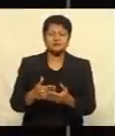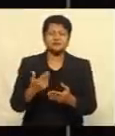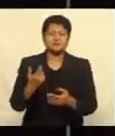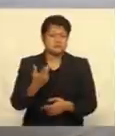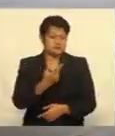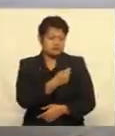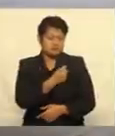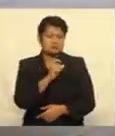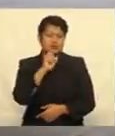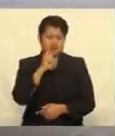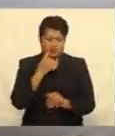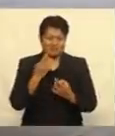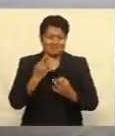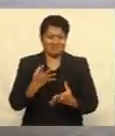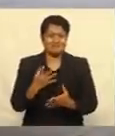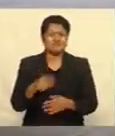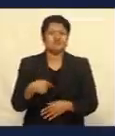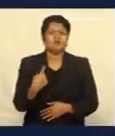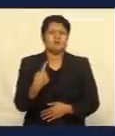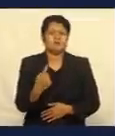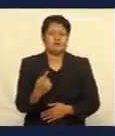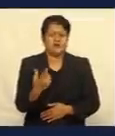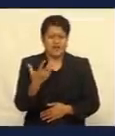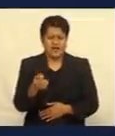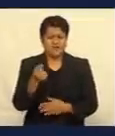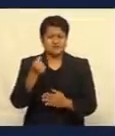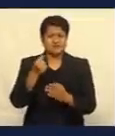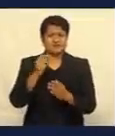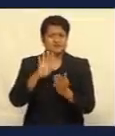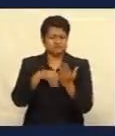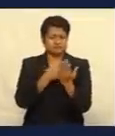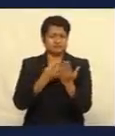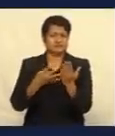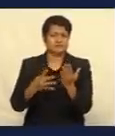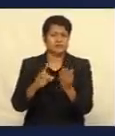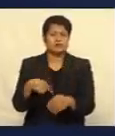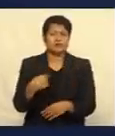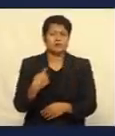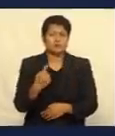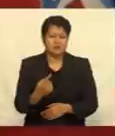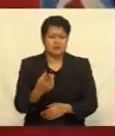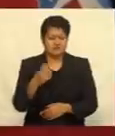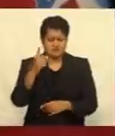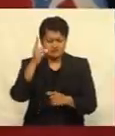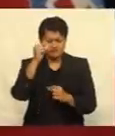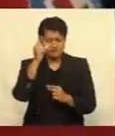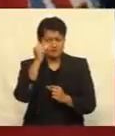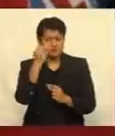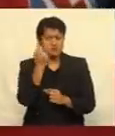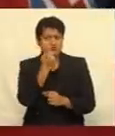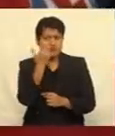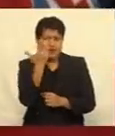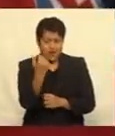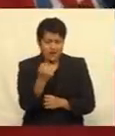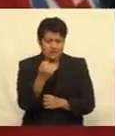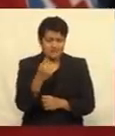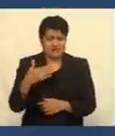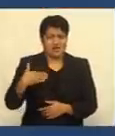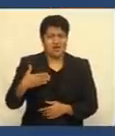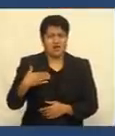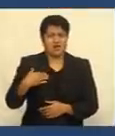tomorrow. There is a set timetable for vaccine registration, starting from Fijians with health issues and workers in